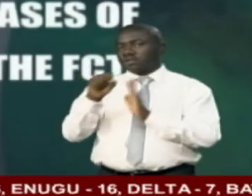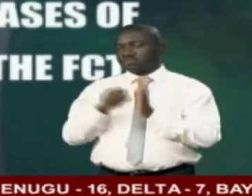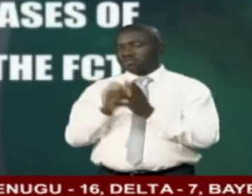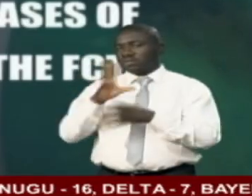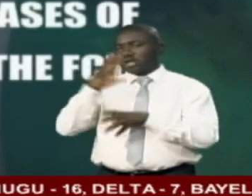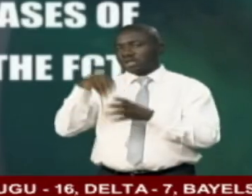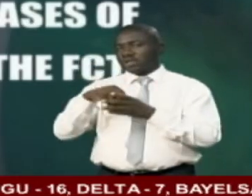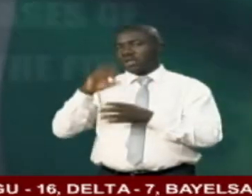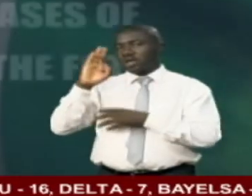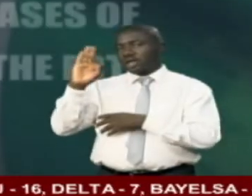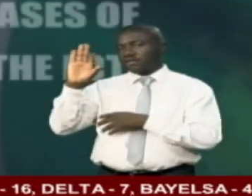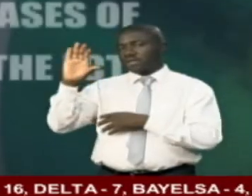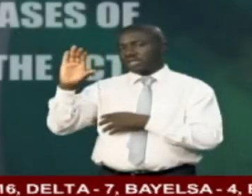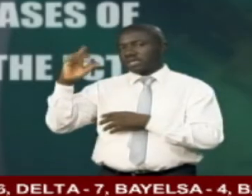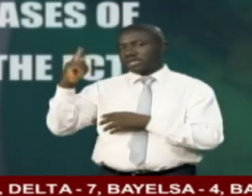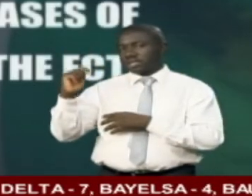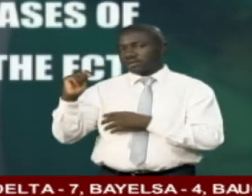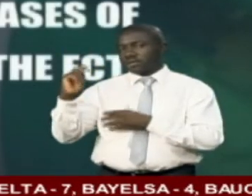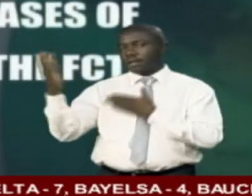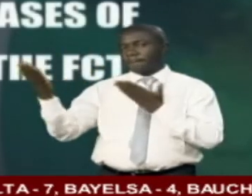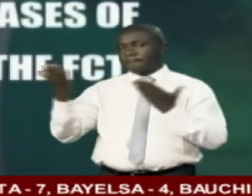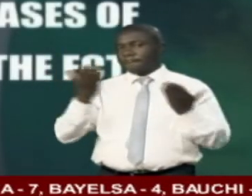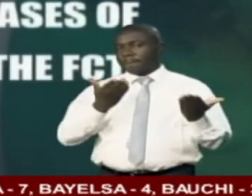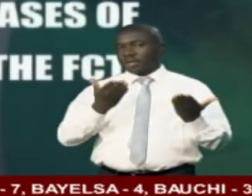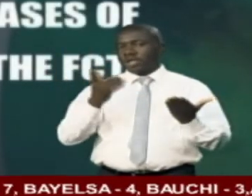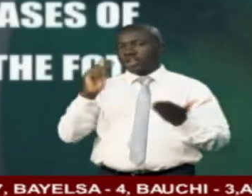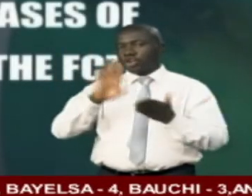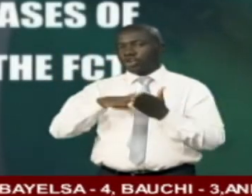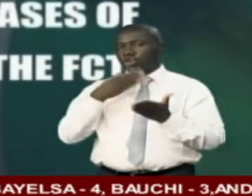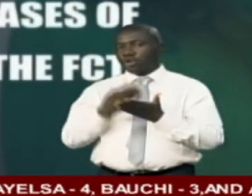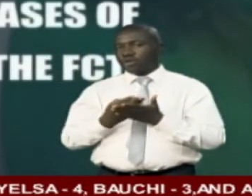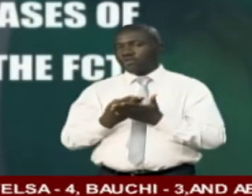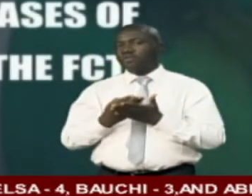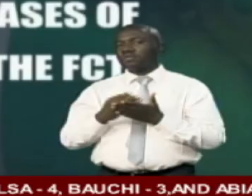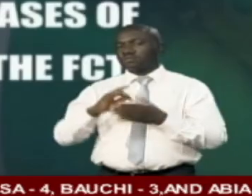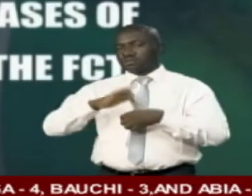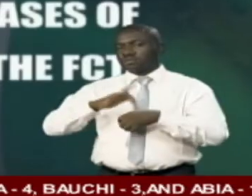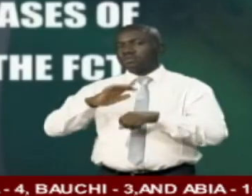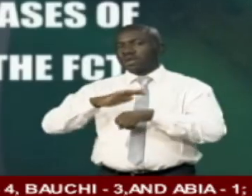Capital Territory, bringing the total number of confirmed cases to